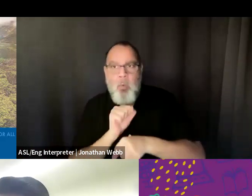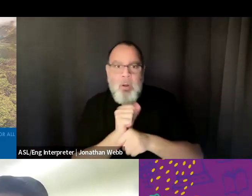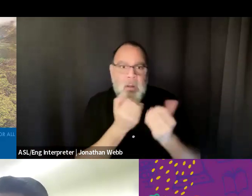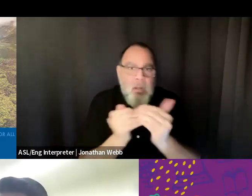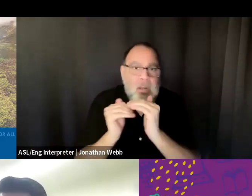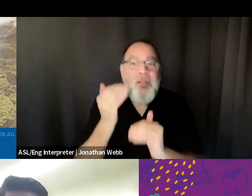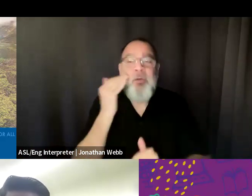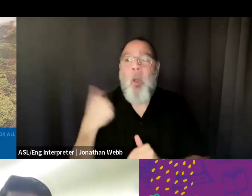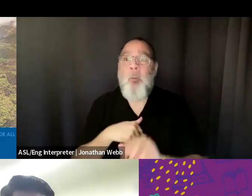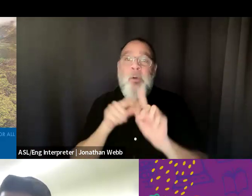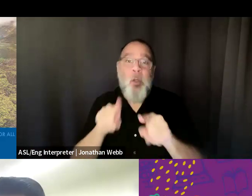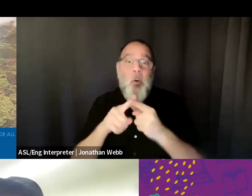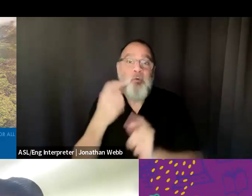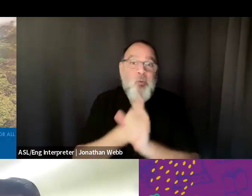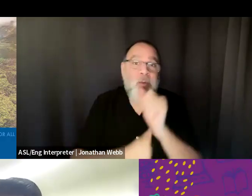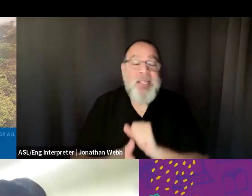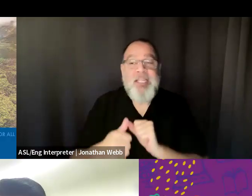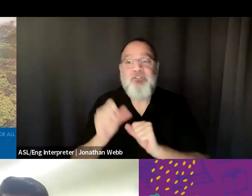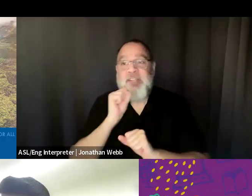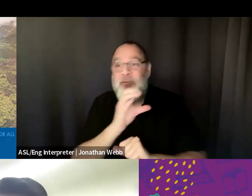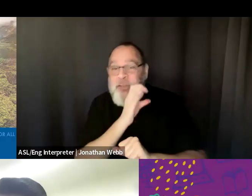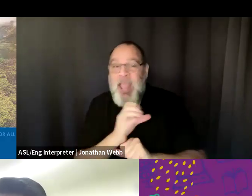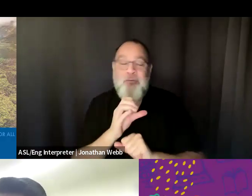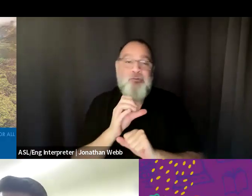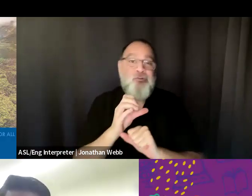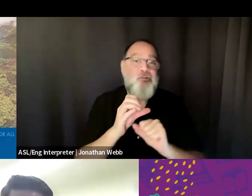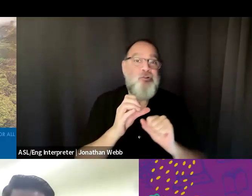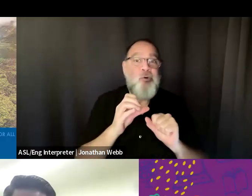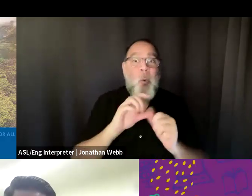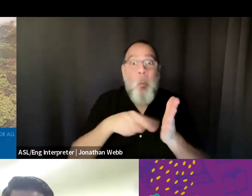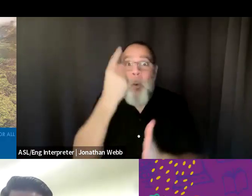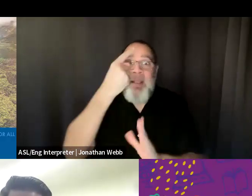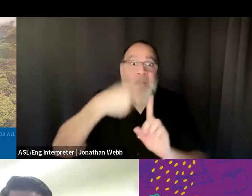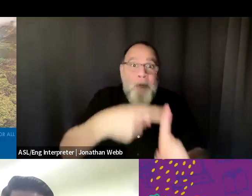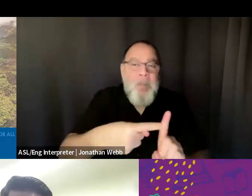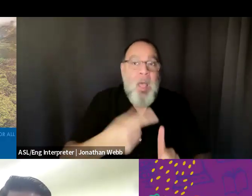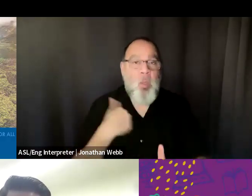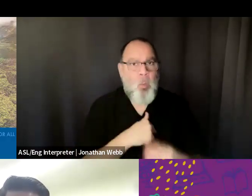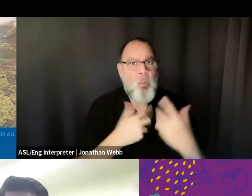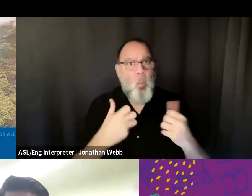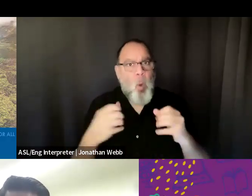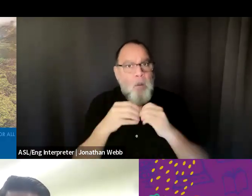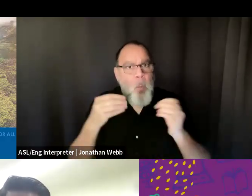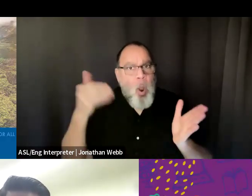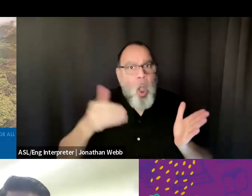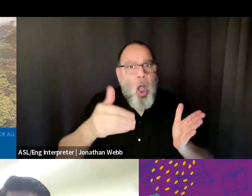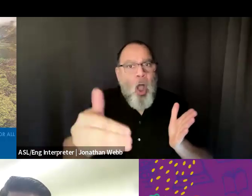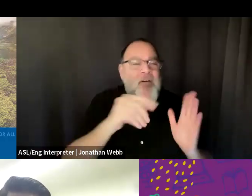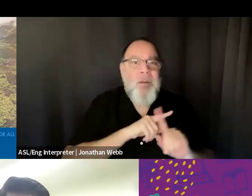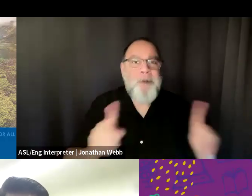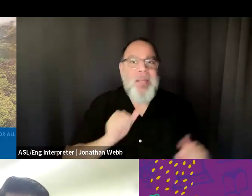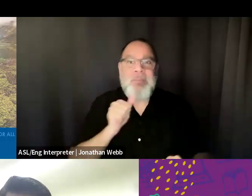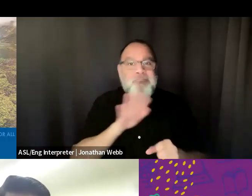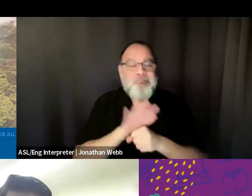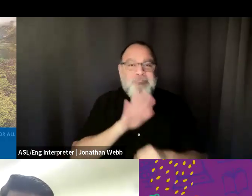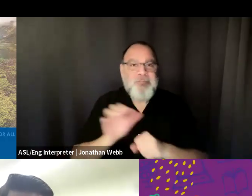like once a month. We would love to do it more, but we can't. We don't have the staffing. For us,